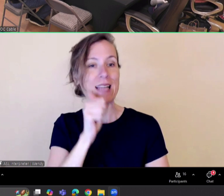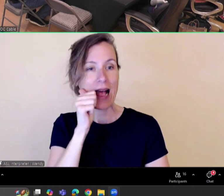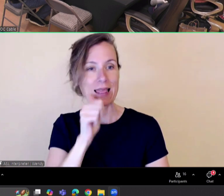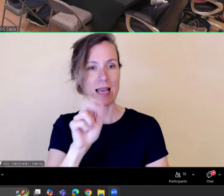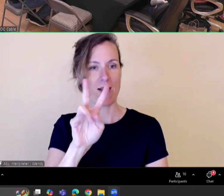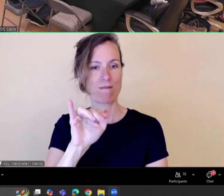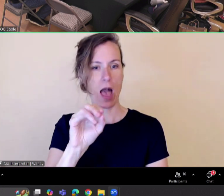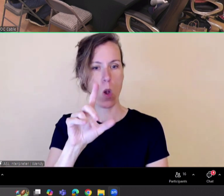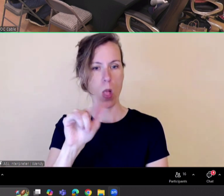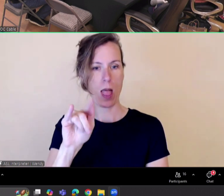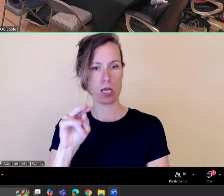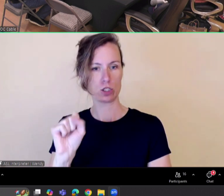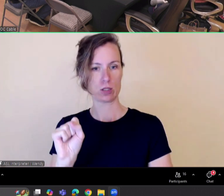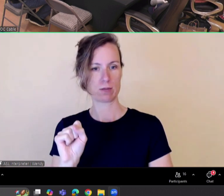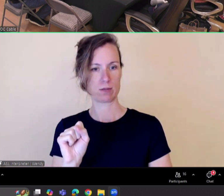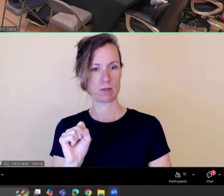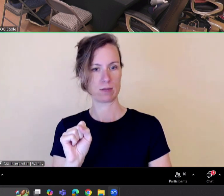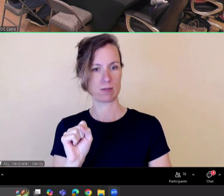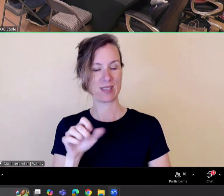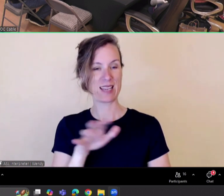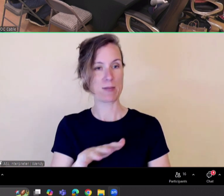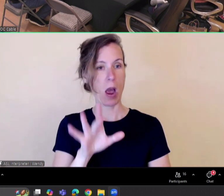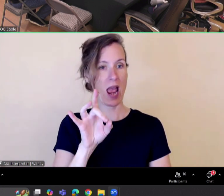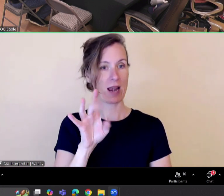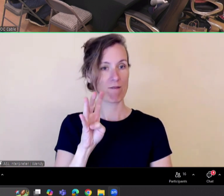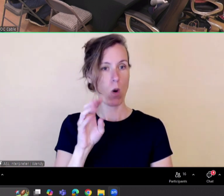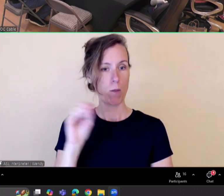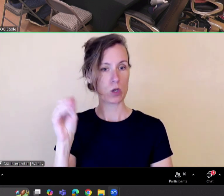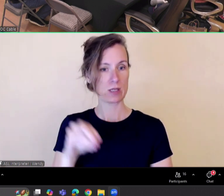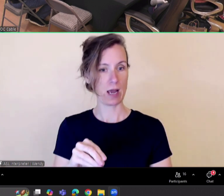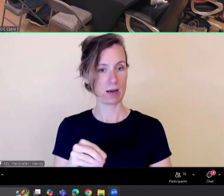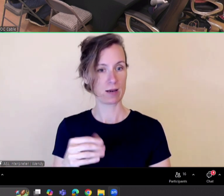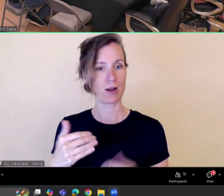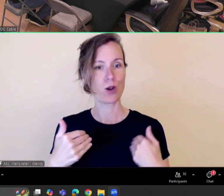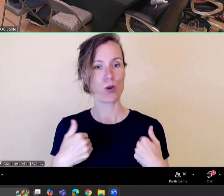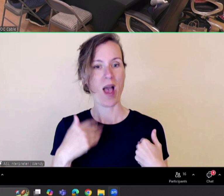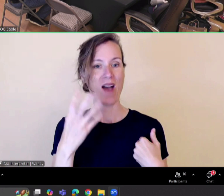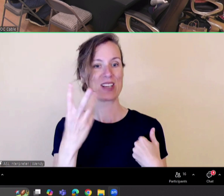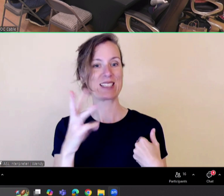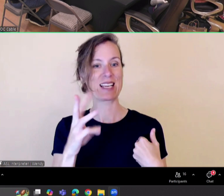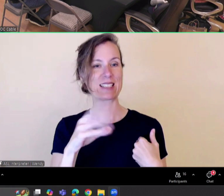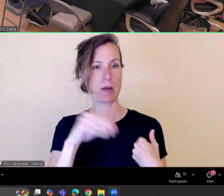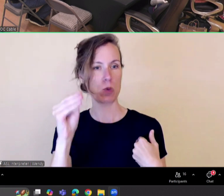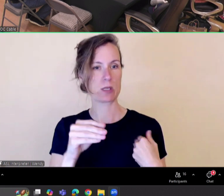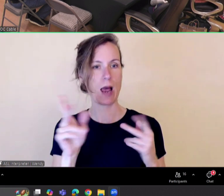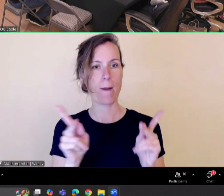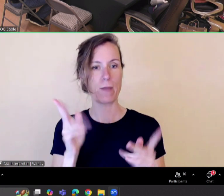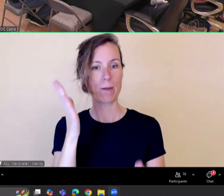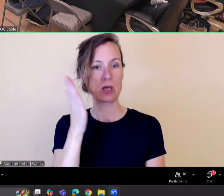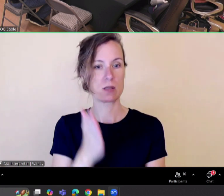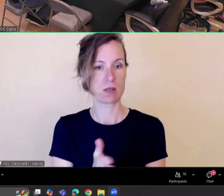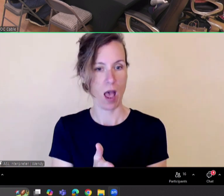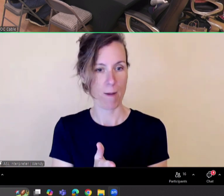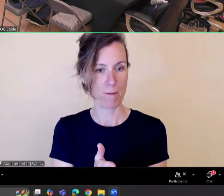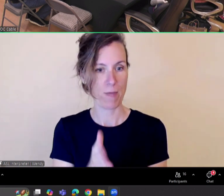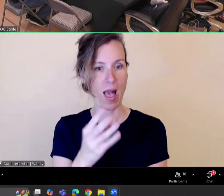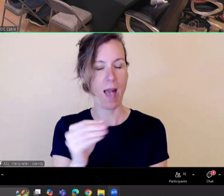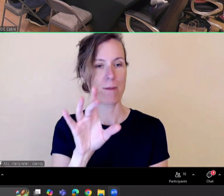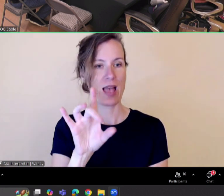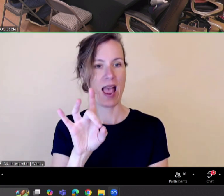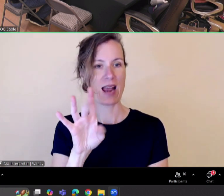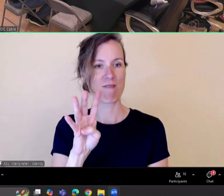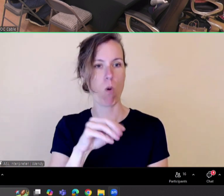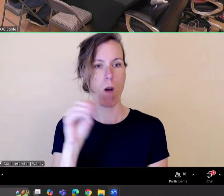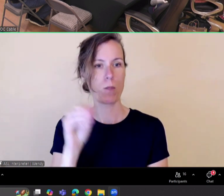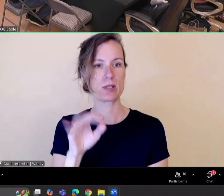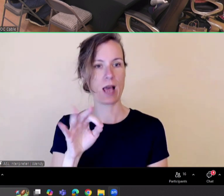16% of folks stopping, and everybody, 84% of everybody else is not. So